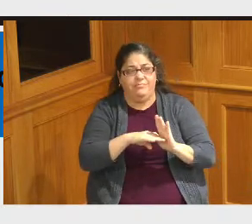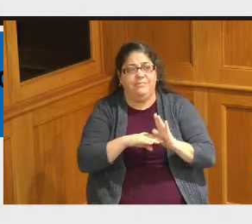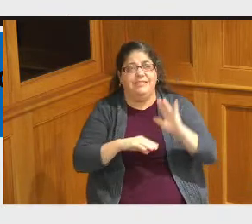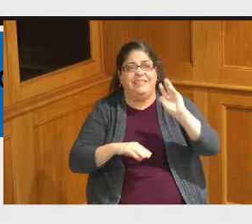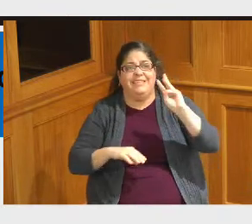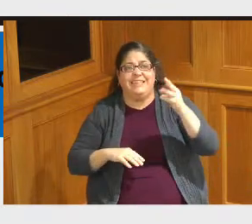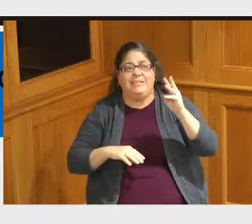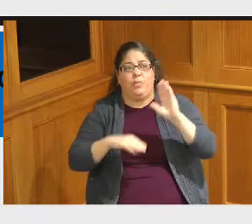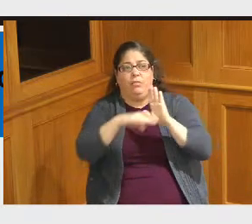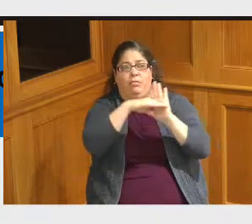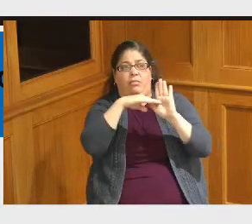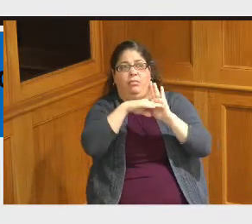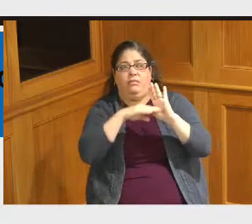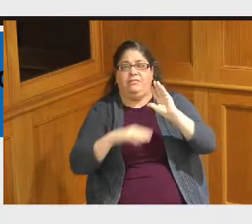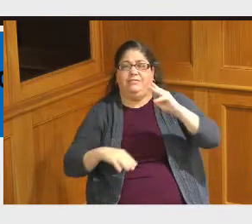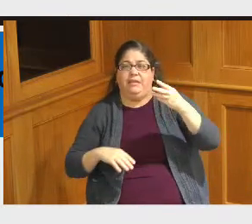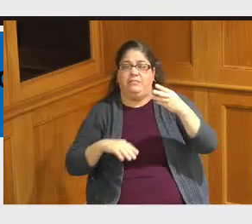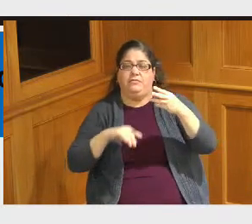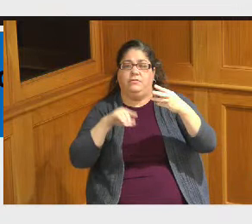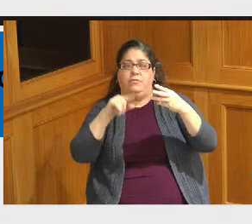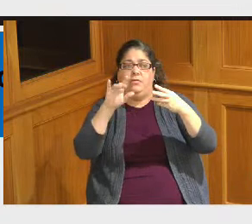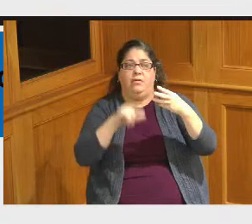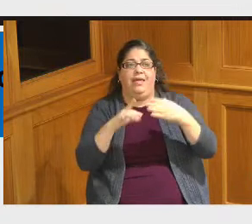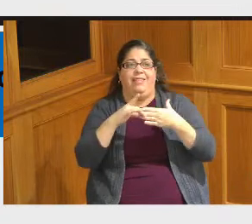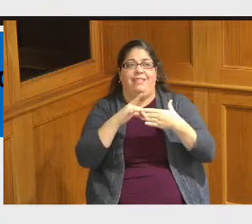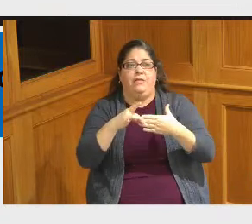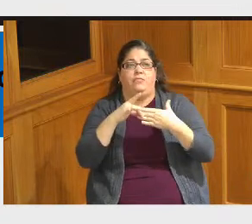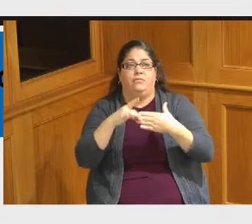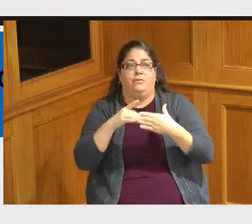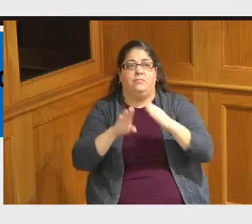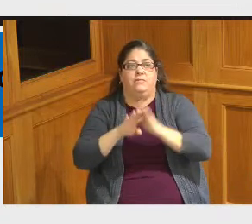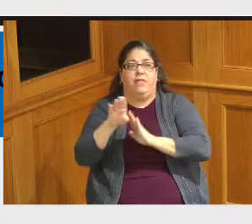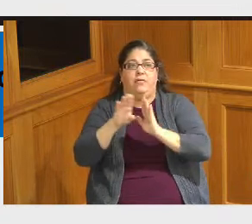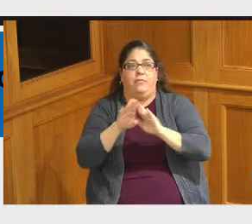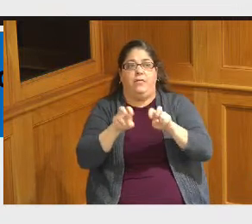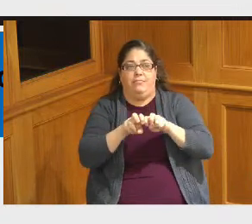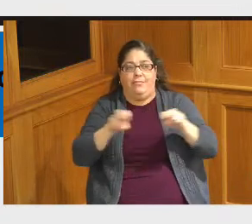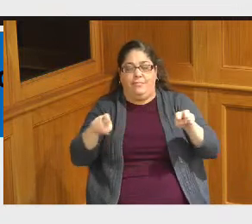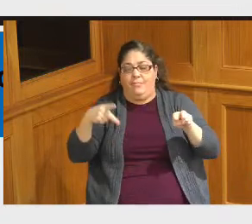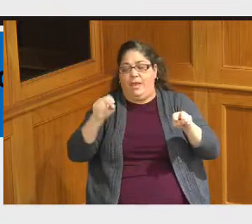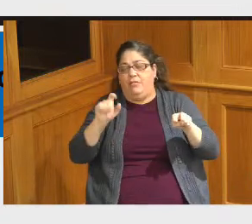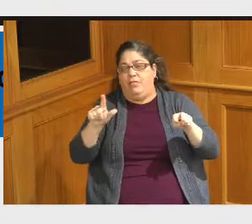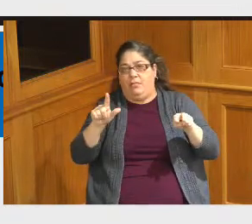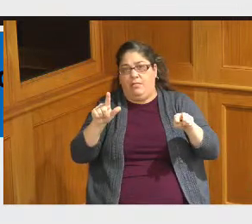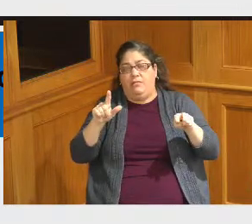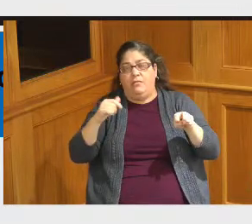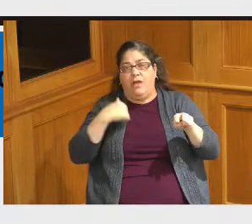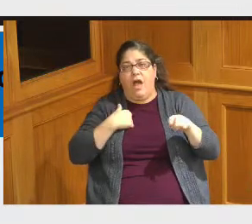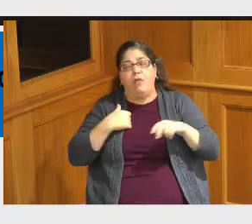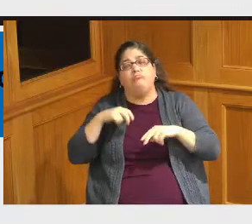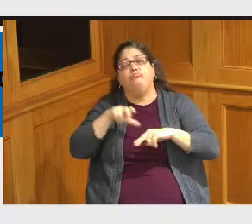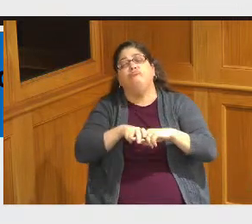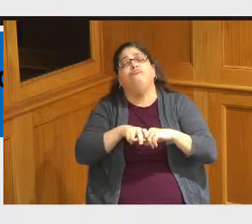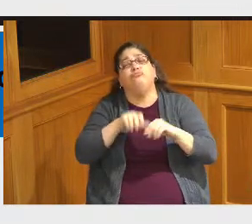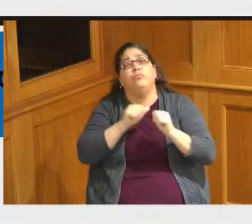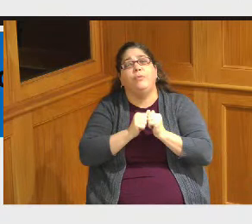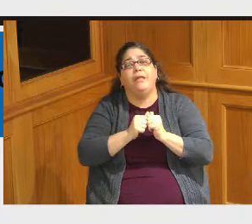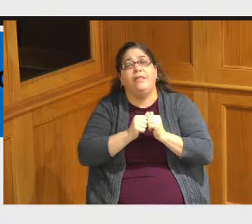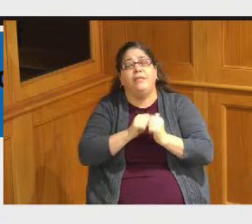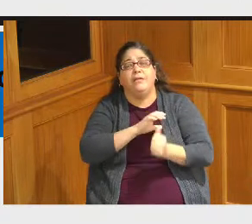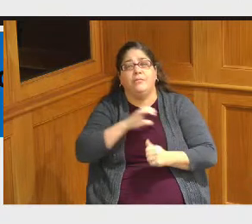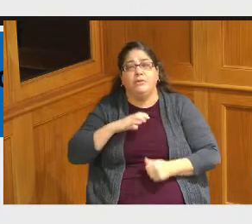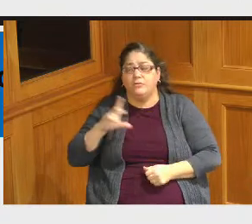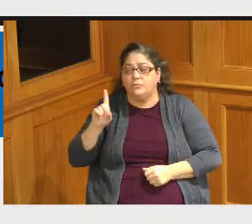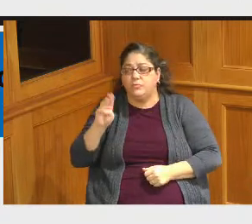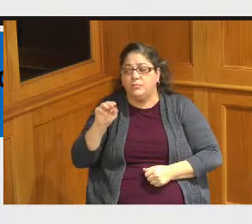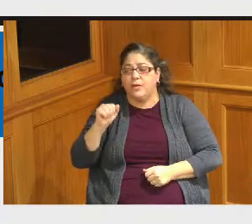one down, that was a leadership development panel that I sat on with Commissioner Dumas,